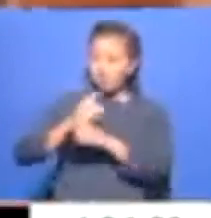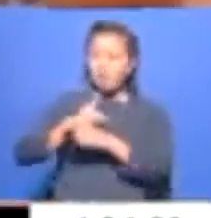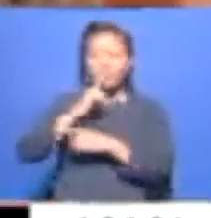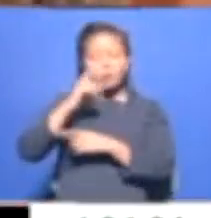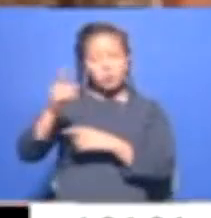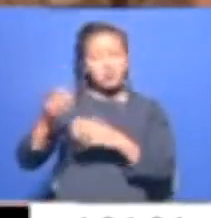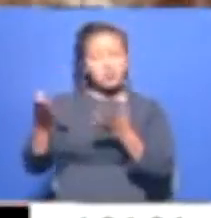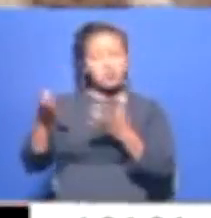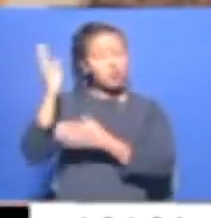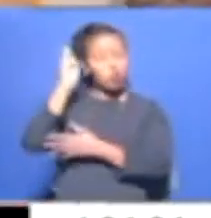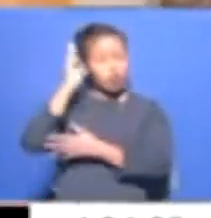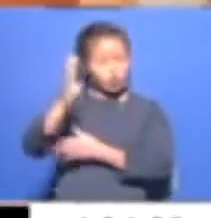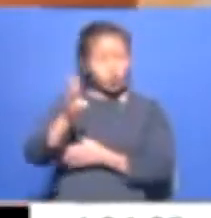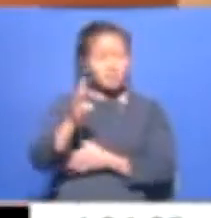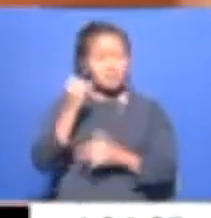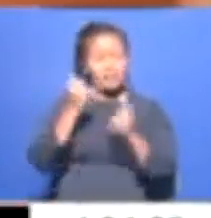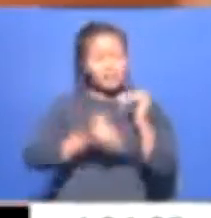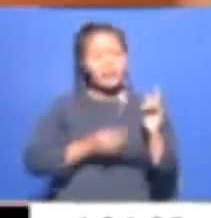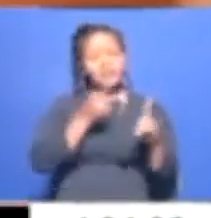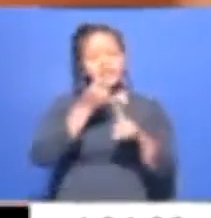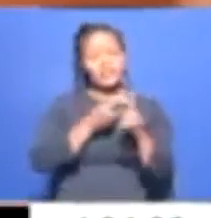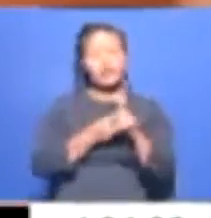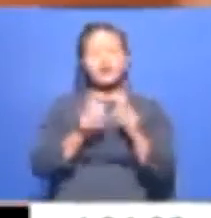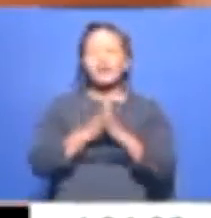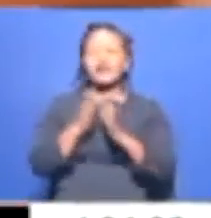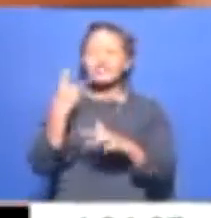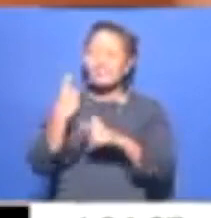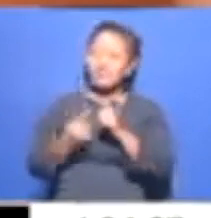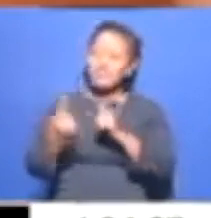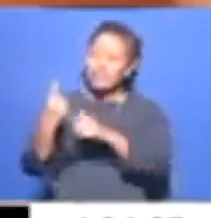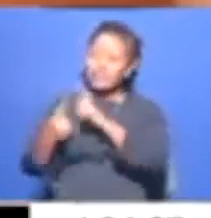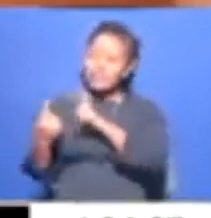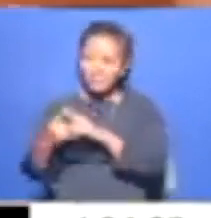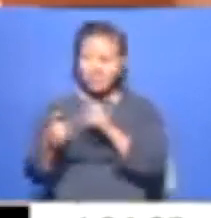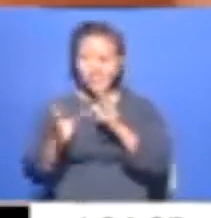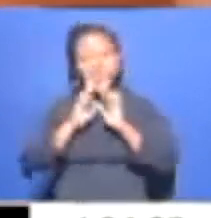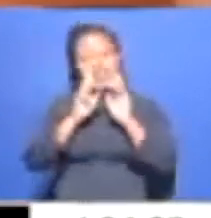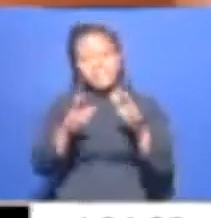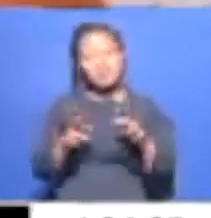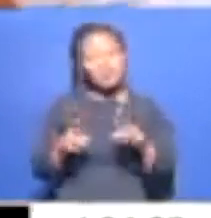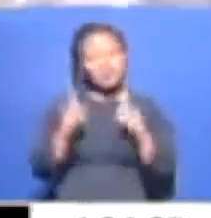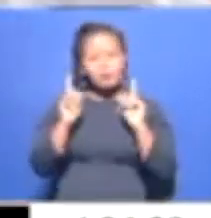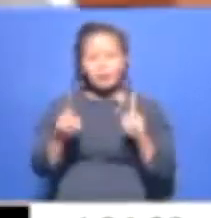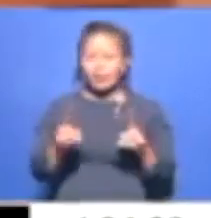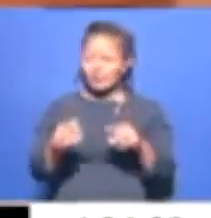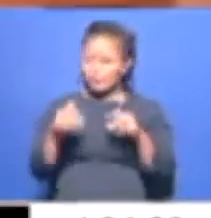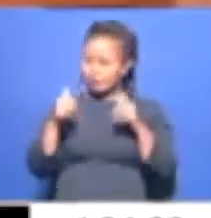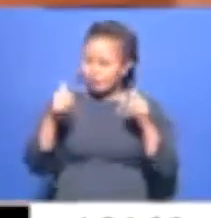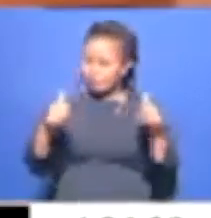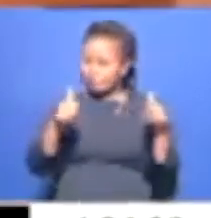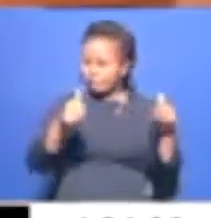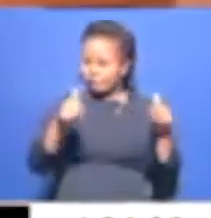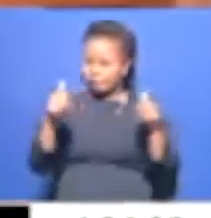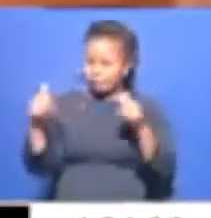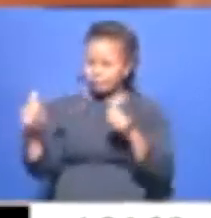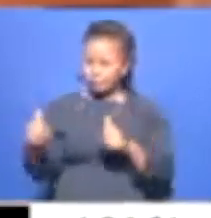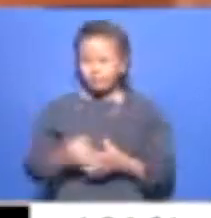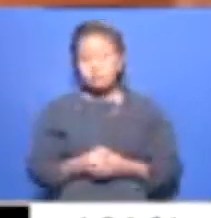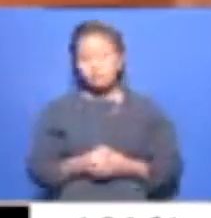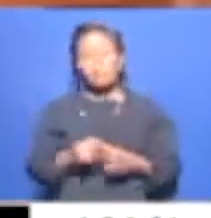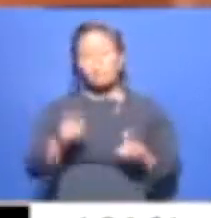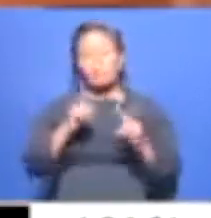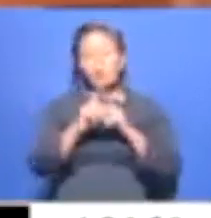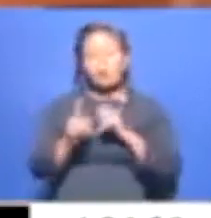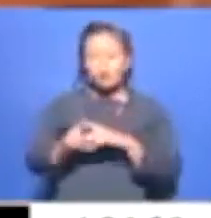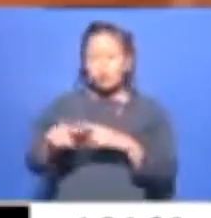end of this time and every year, that the results of the bursary should be seen and how the students have worked hard in school. The Mandera is